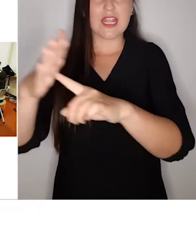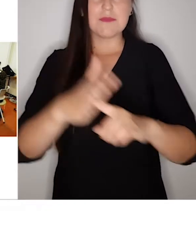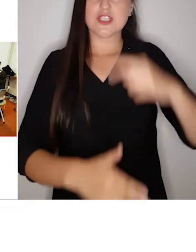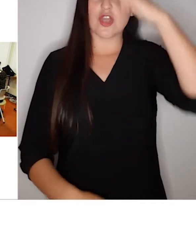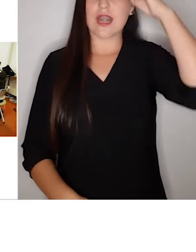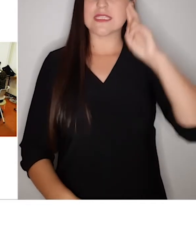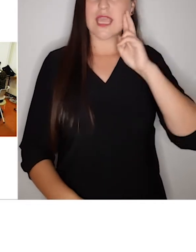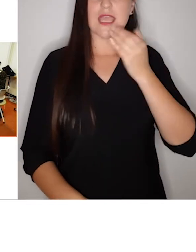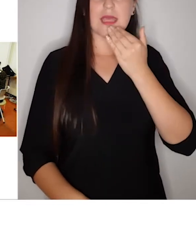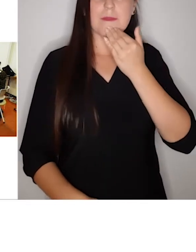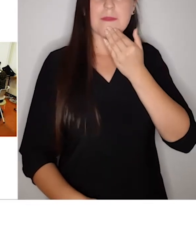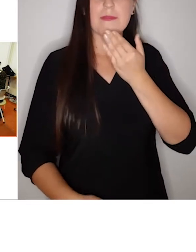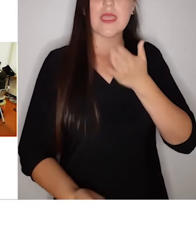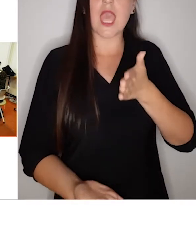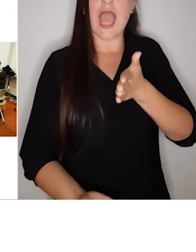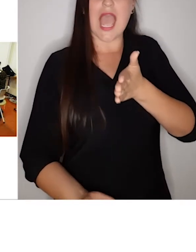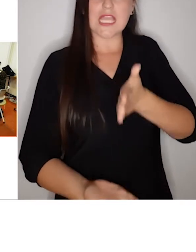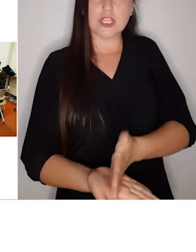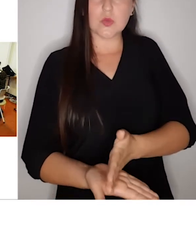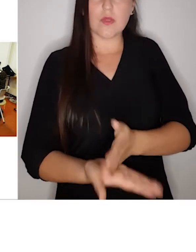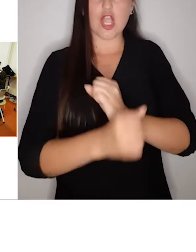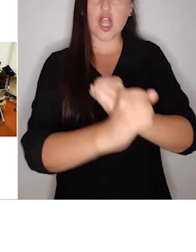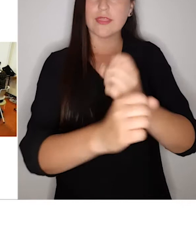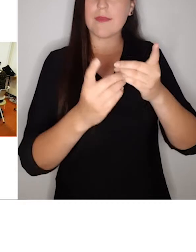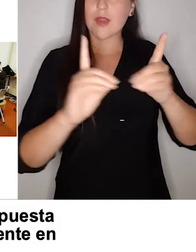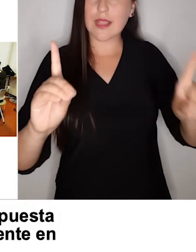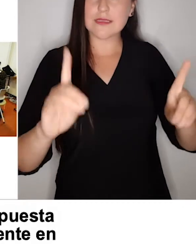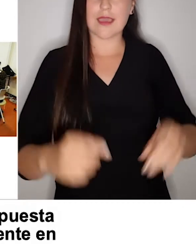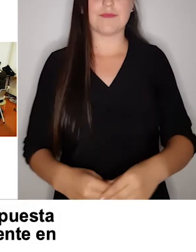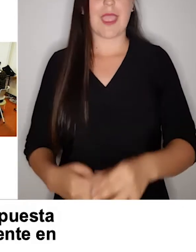racism, and anti-democratic attitudes?